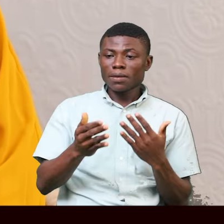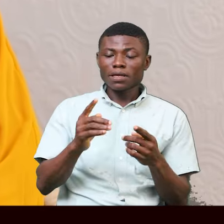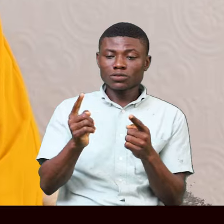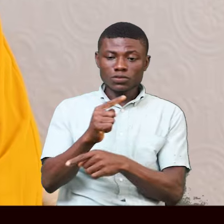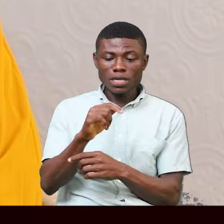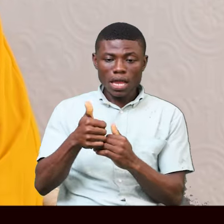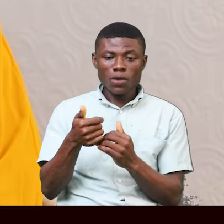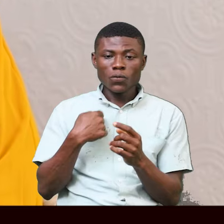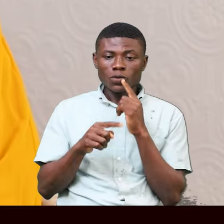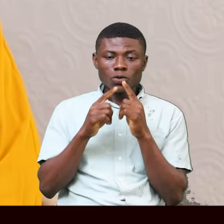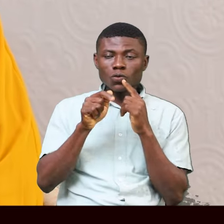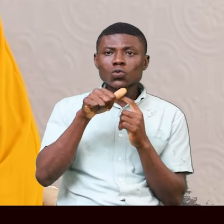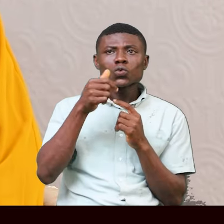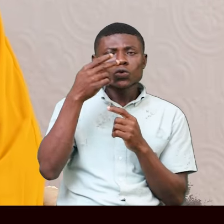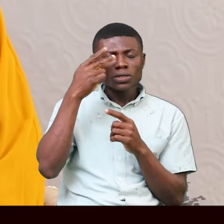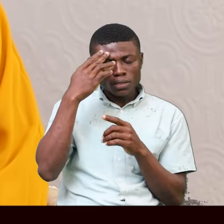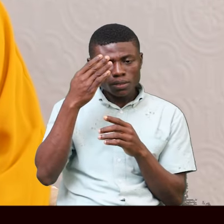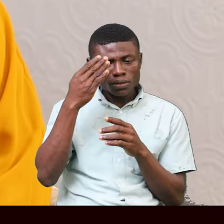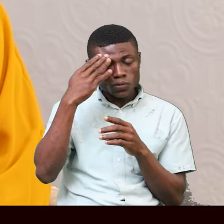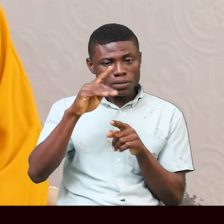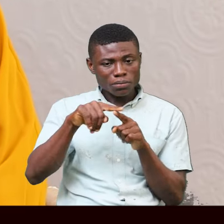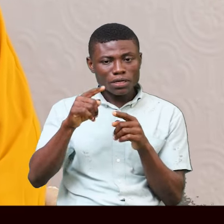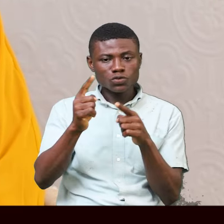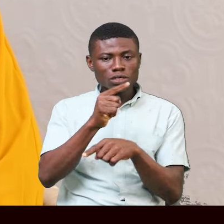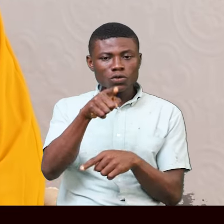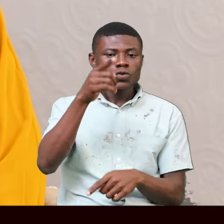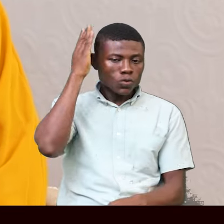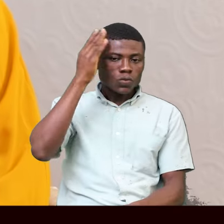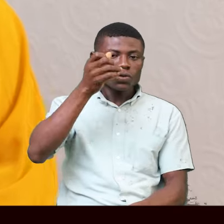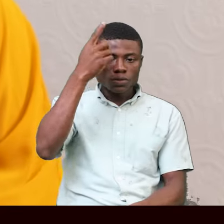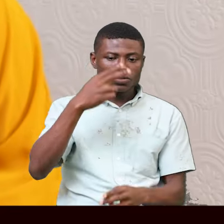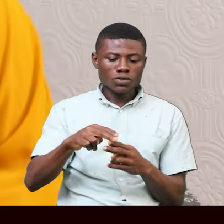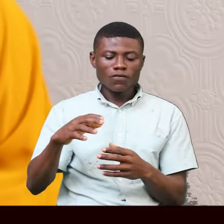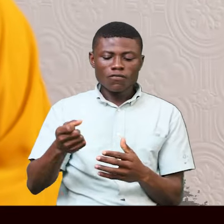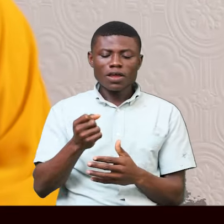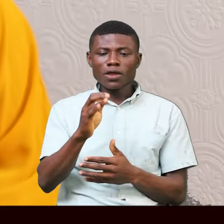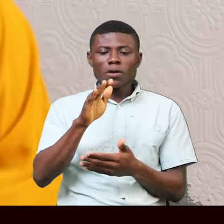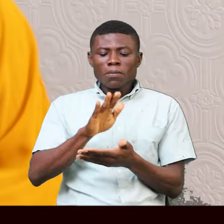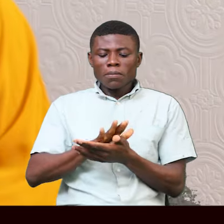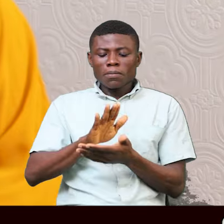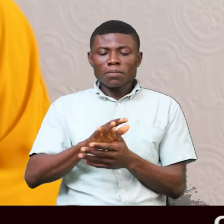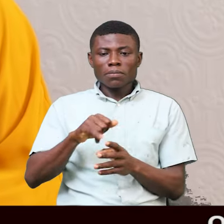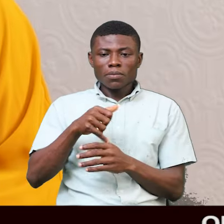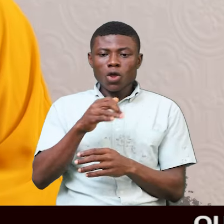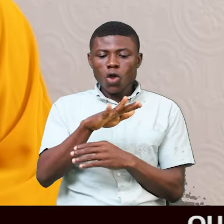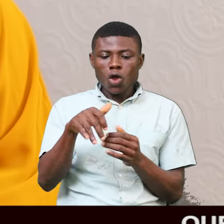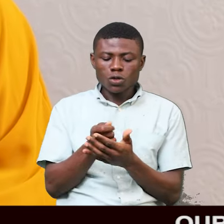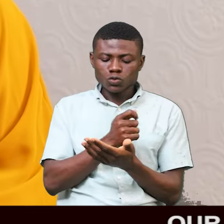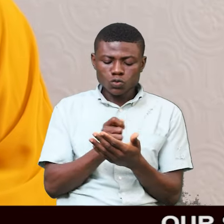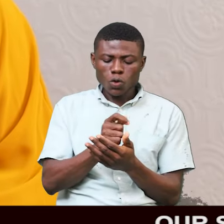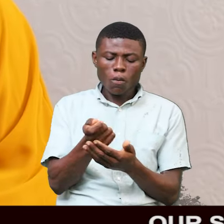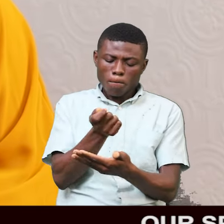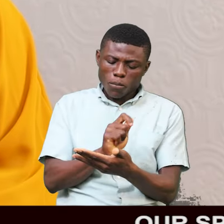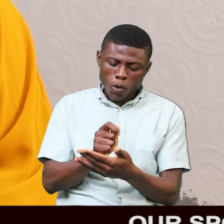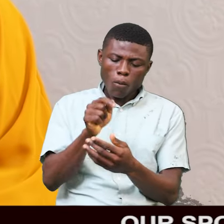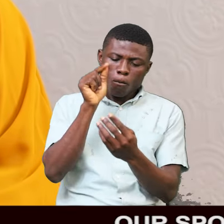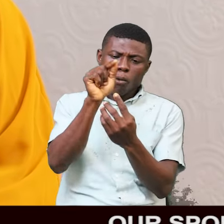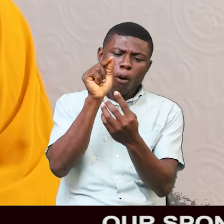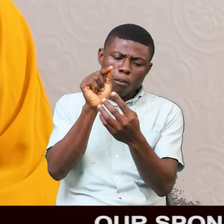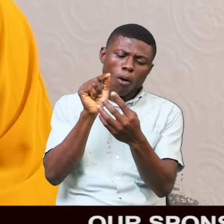ne wonte mfio ma no but e no beti enti file pen no paper points ebeboa ma waware aye